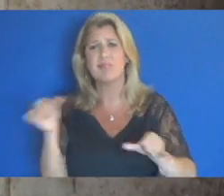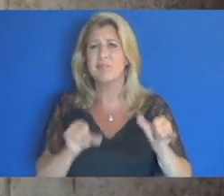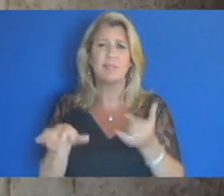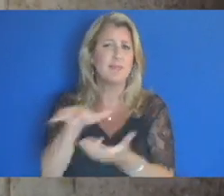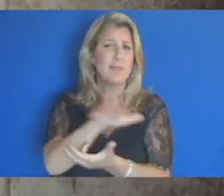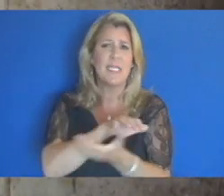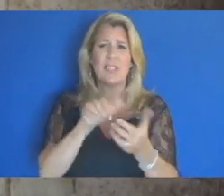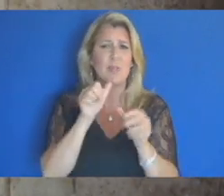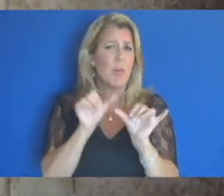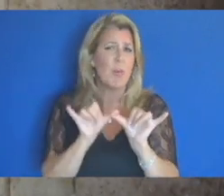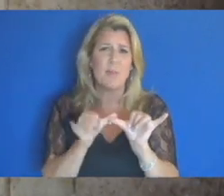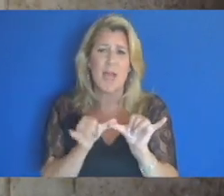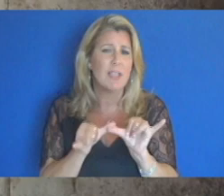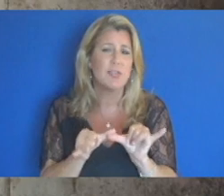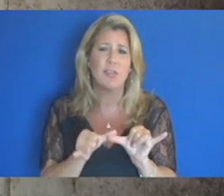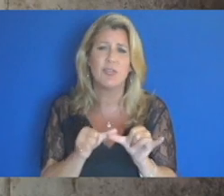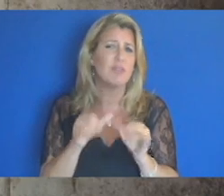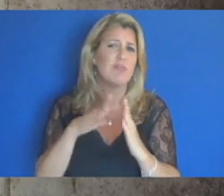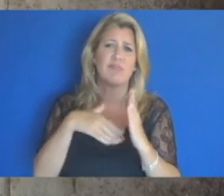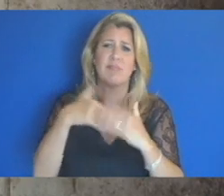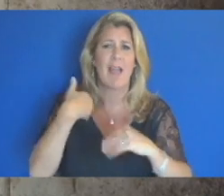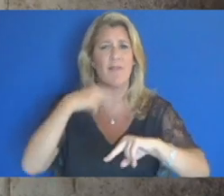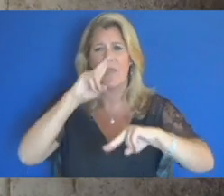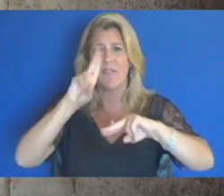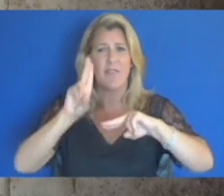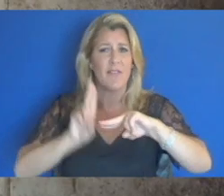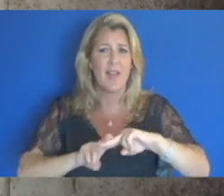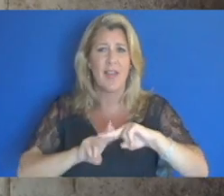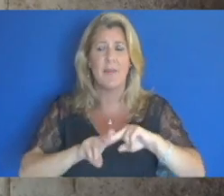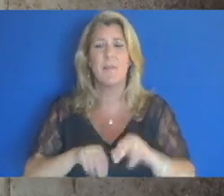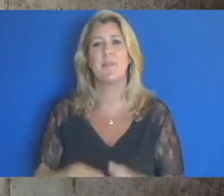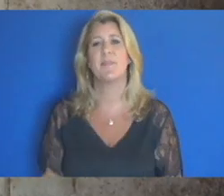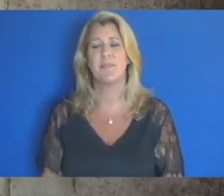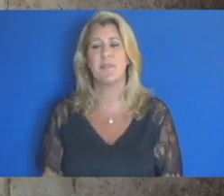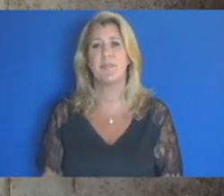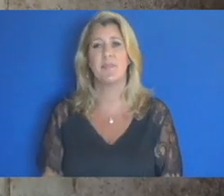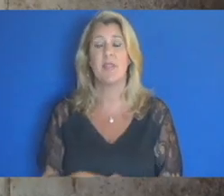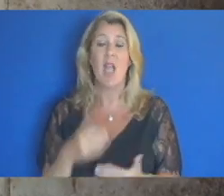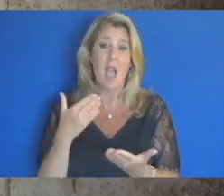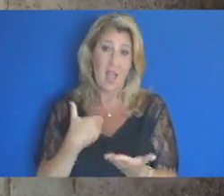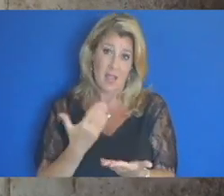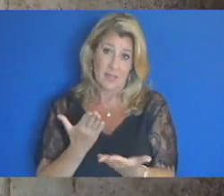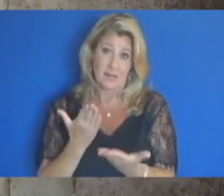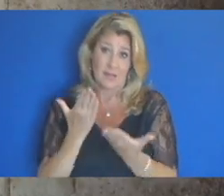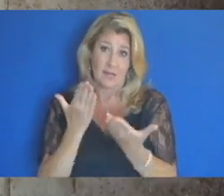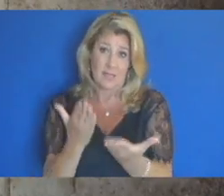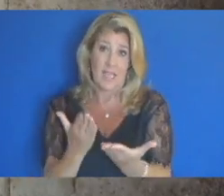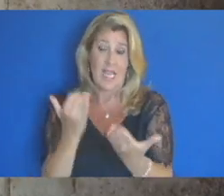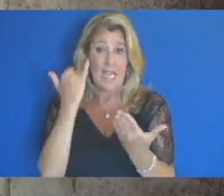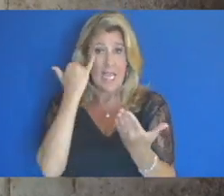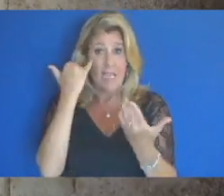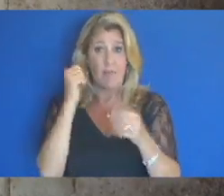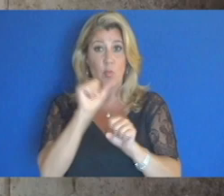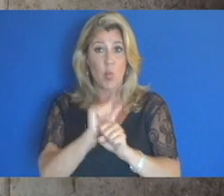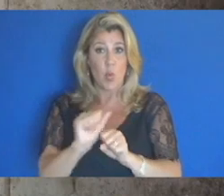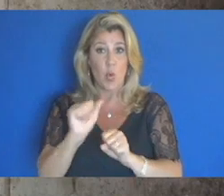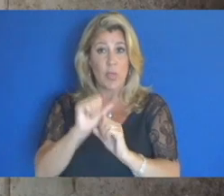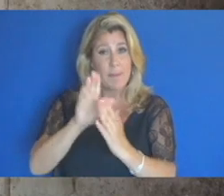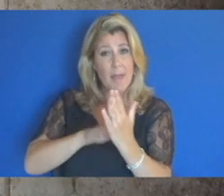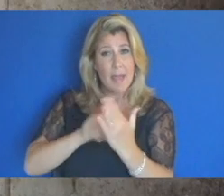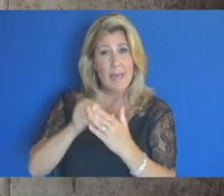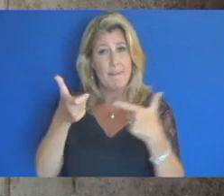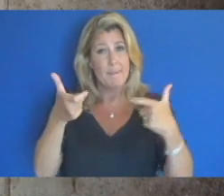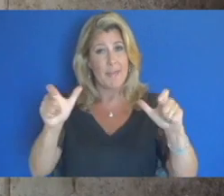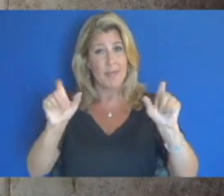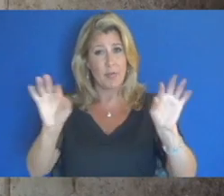pour different colors in containers and I just have fun with it. I strongly suggest, if you're working